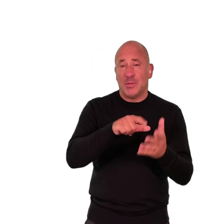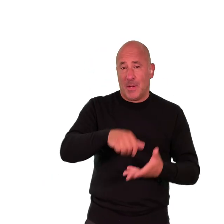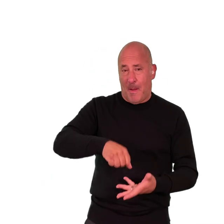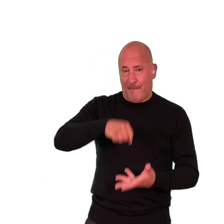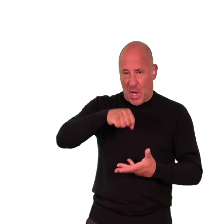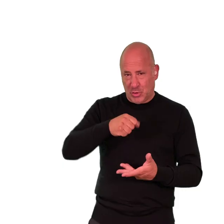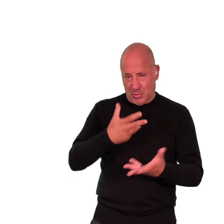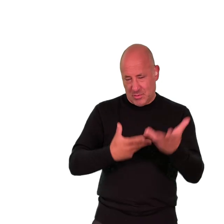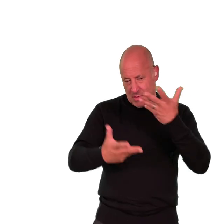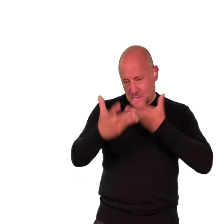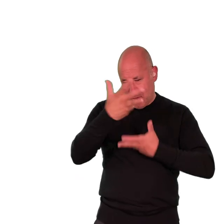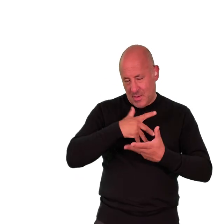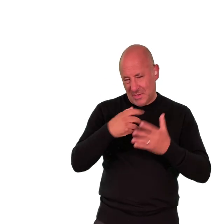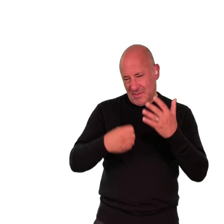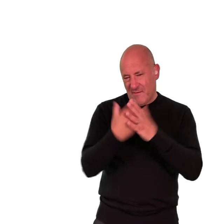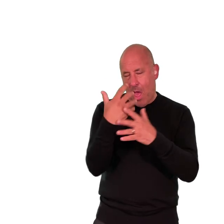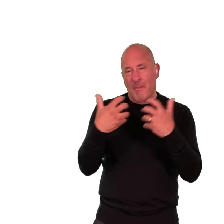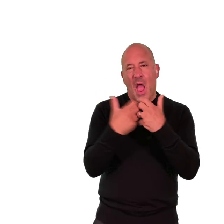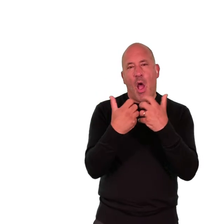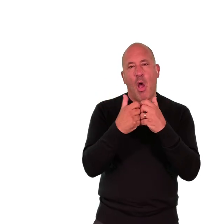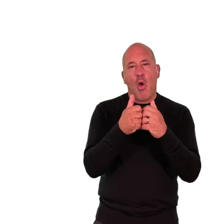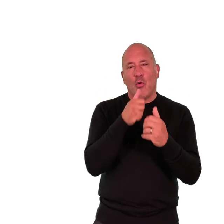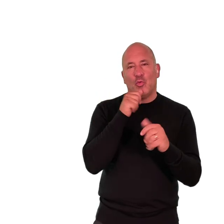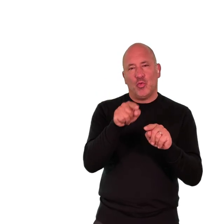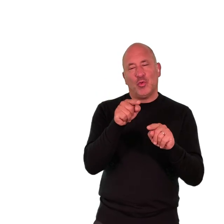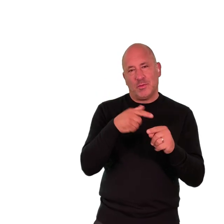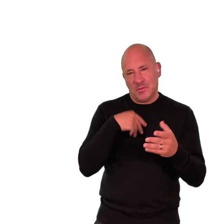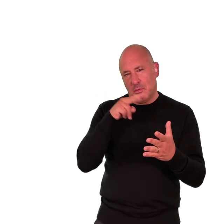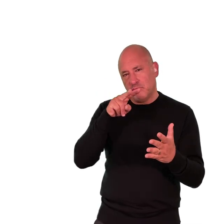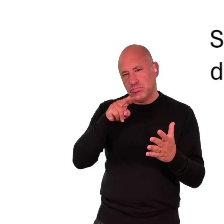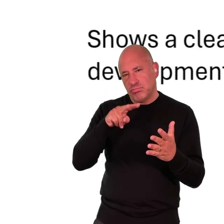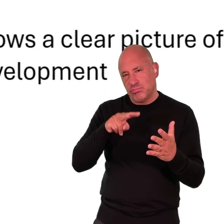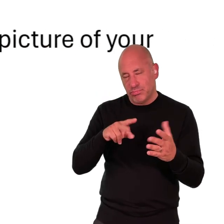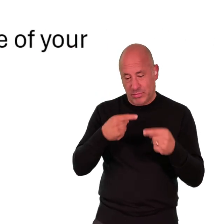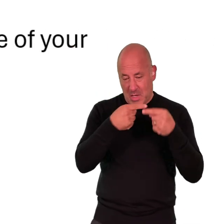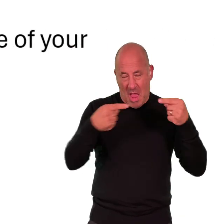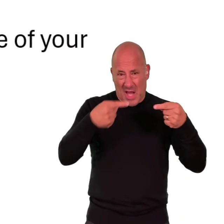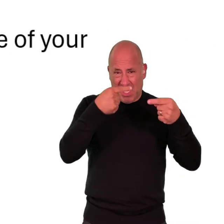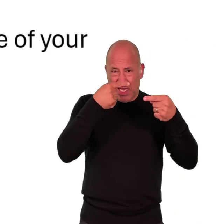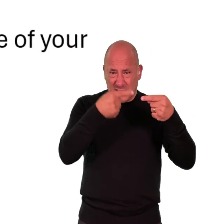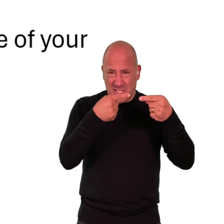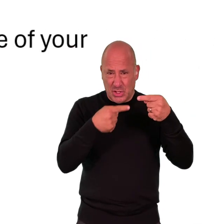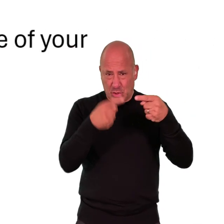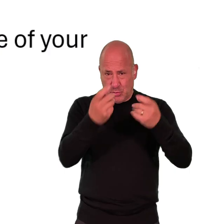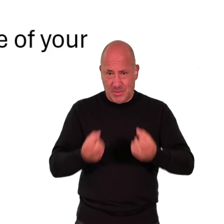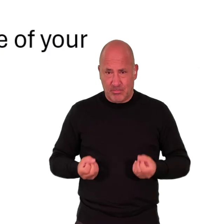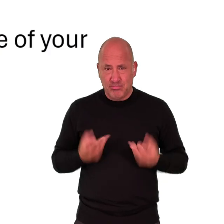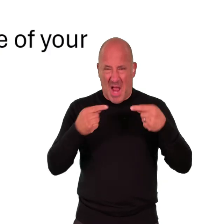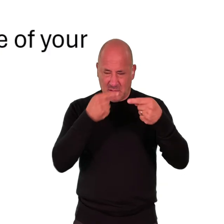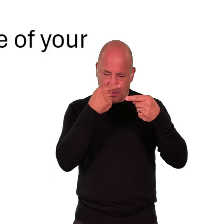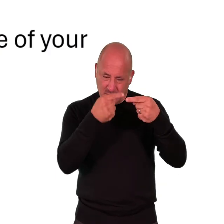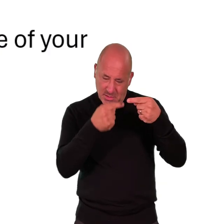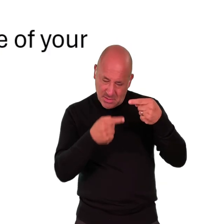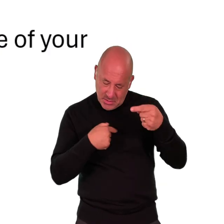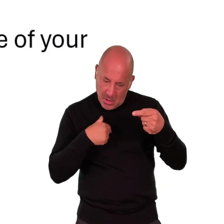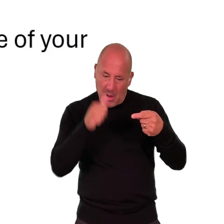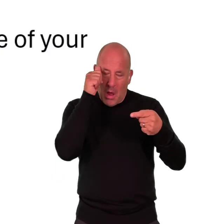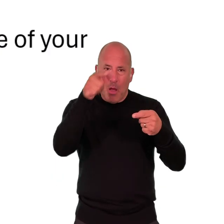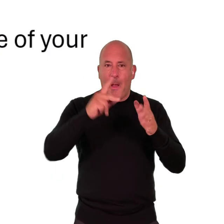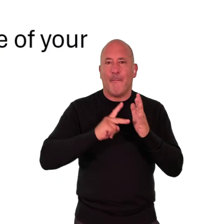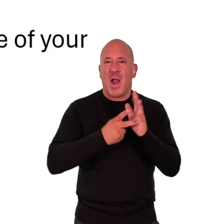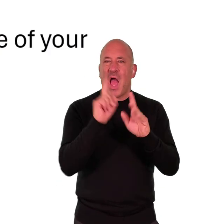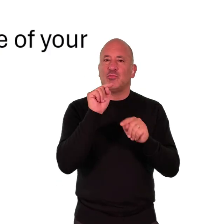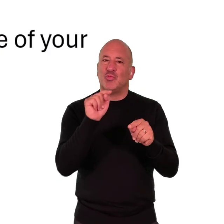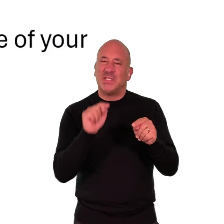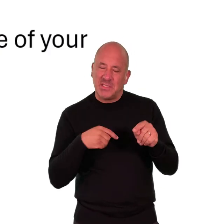The strongest applications use the budget to help tell a story about your development. Each line of what you